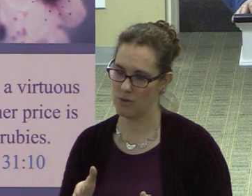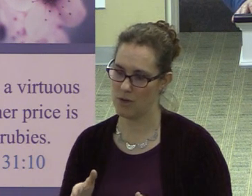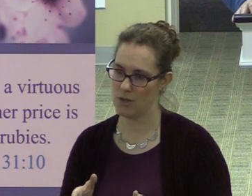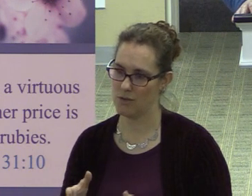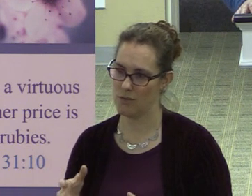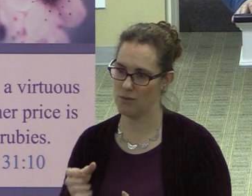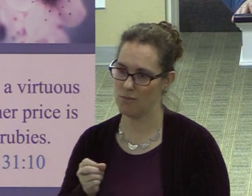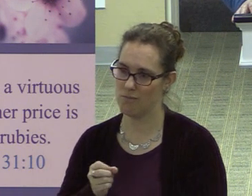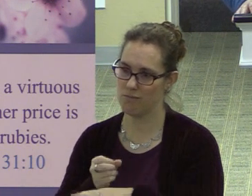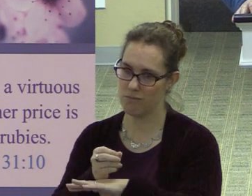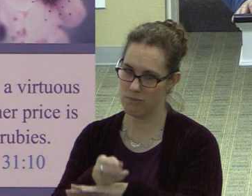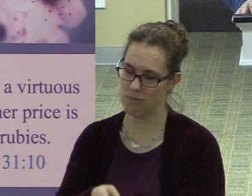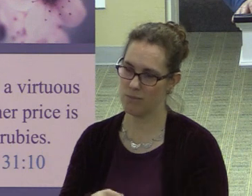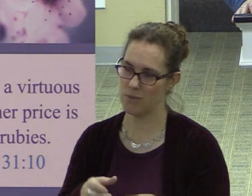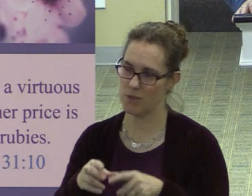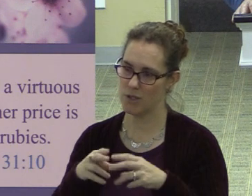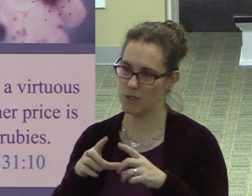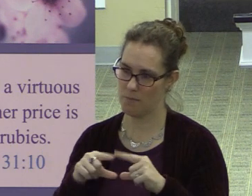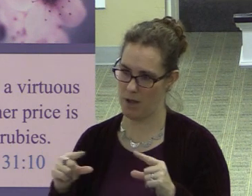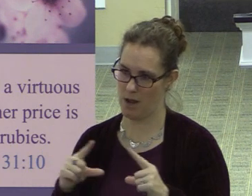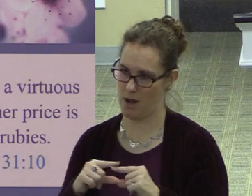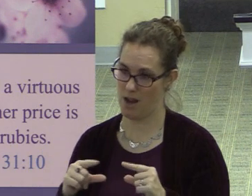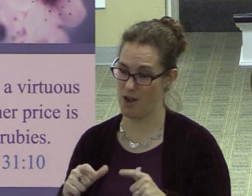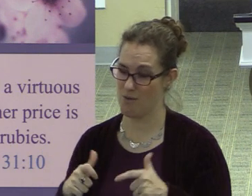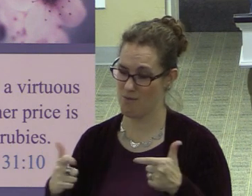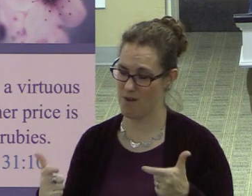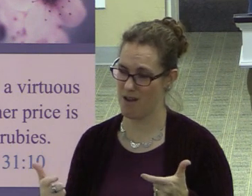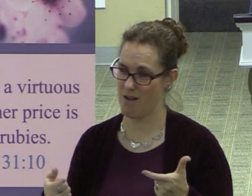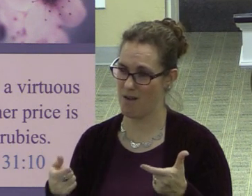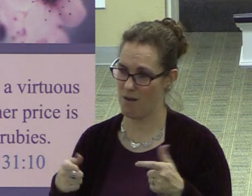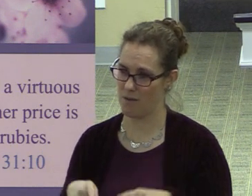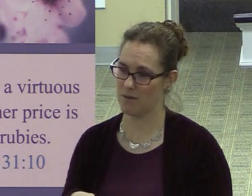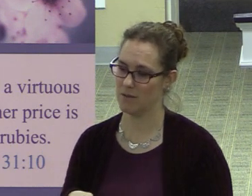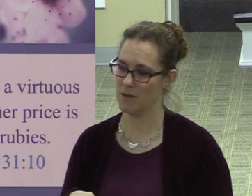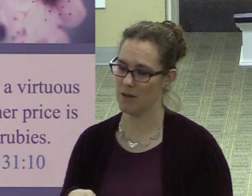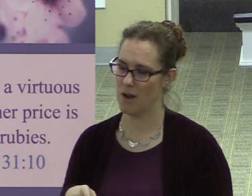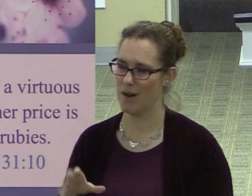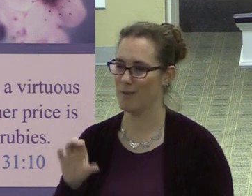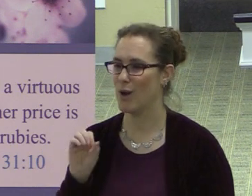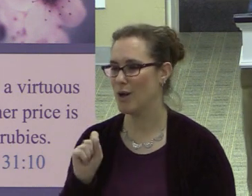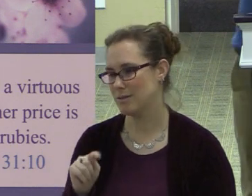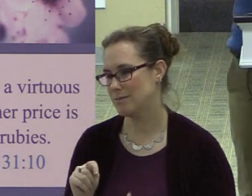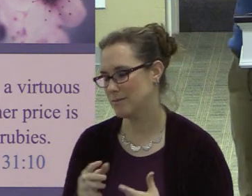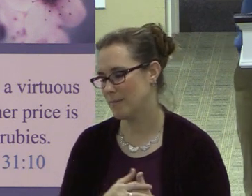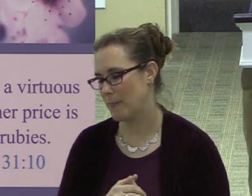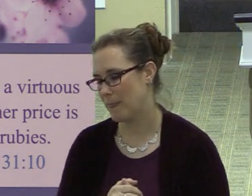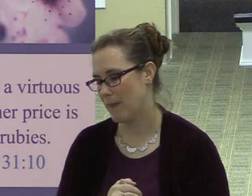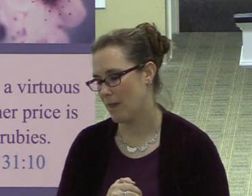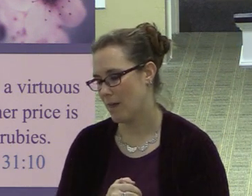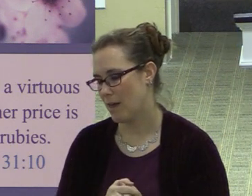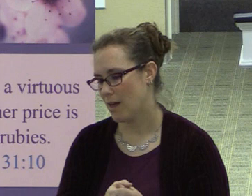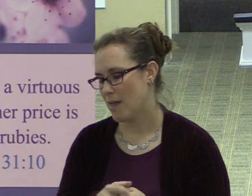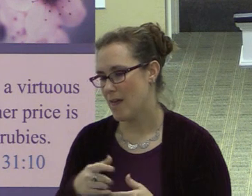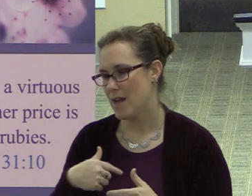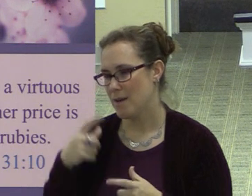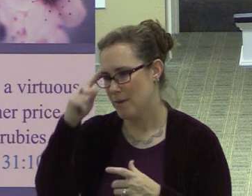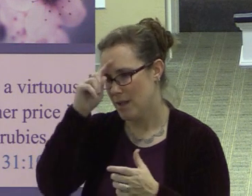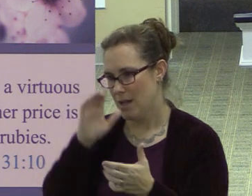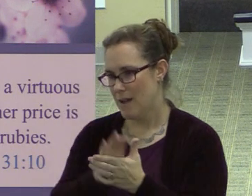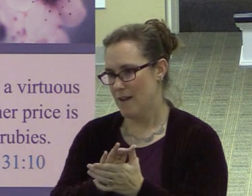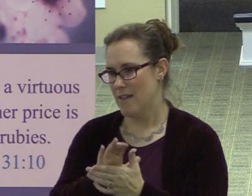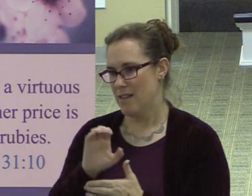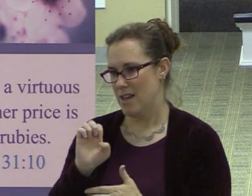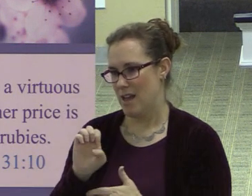overtake Japan at great cost. Because here was their thing, here was the problem. They actually believed the emperor